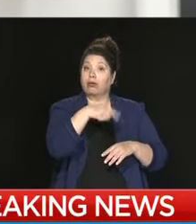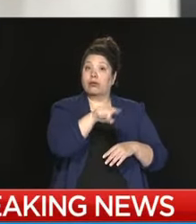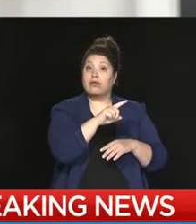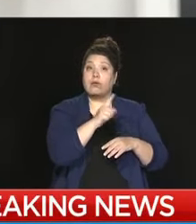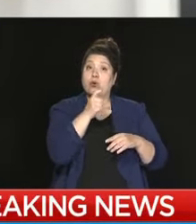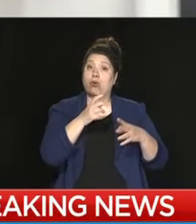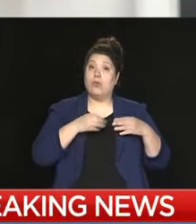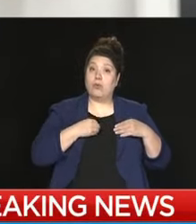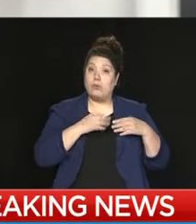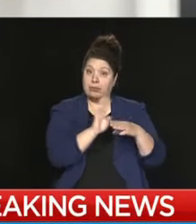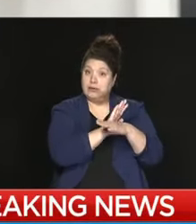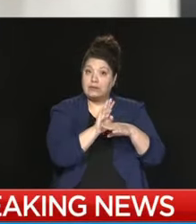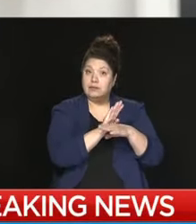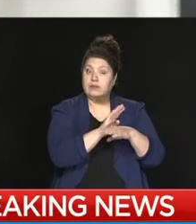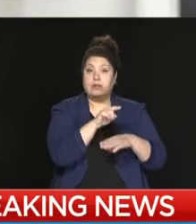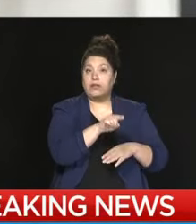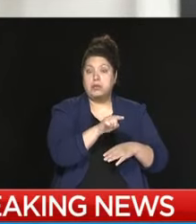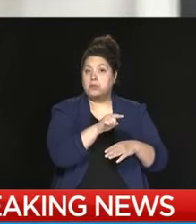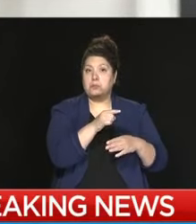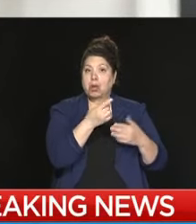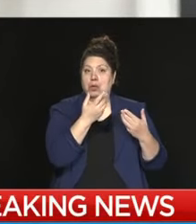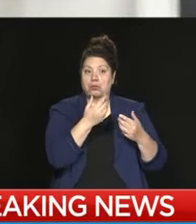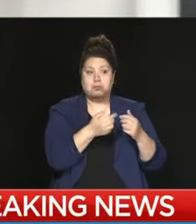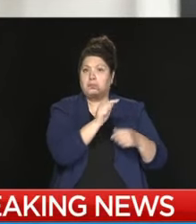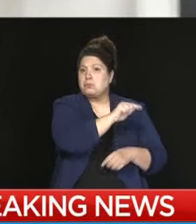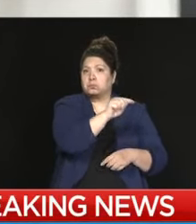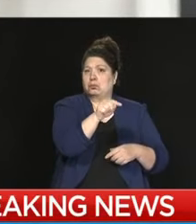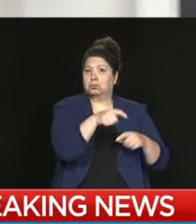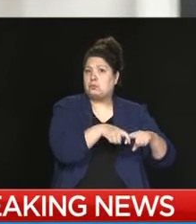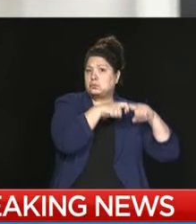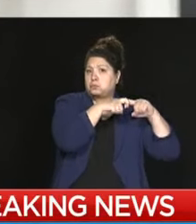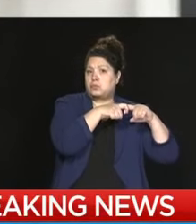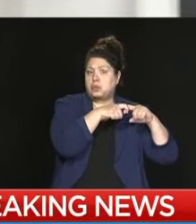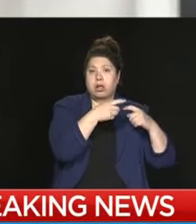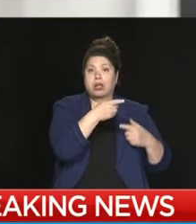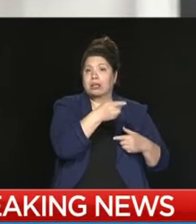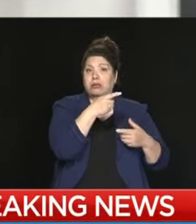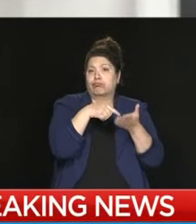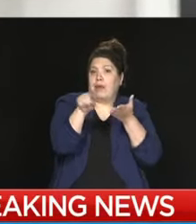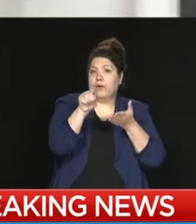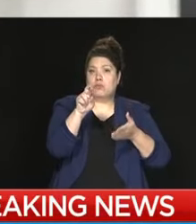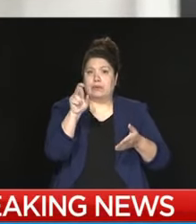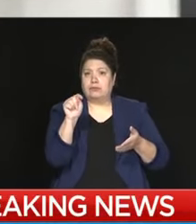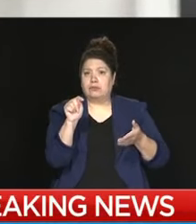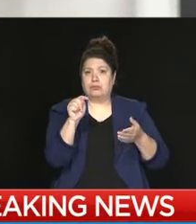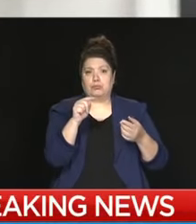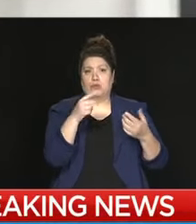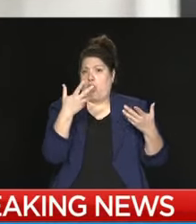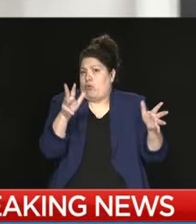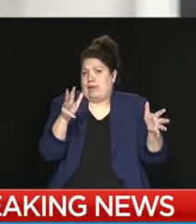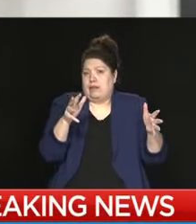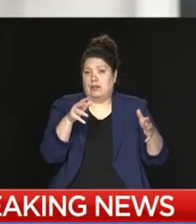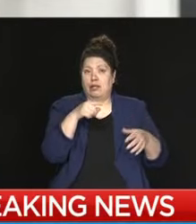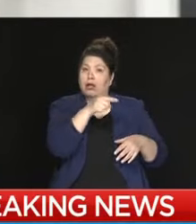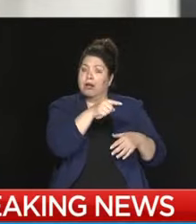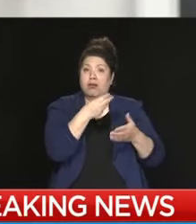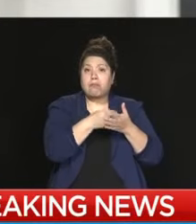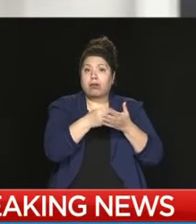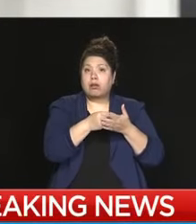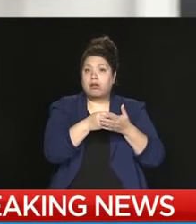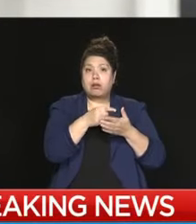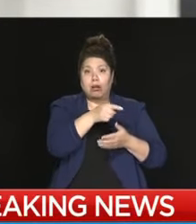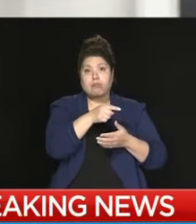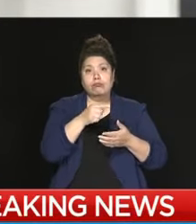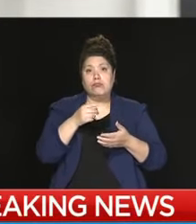their shop or their restaurant. Could you tell us when the money will arrive for them? Don't you think